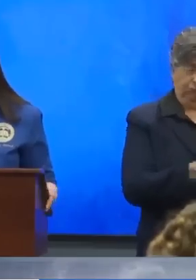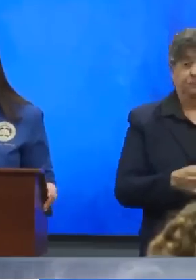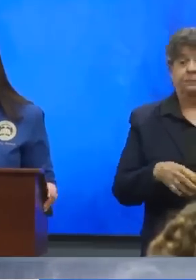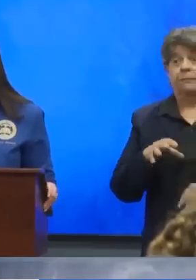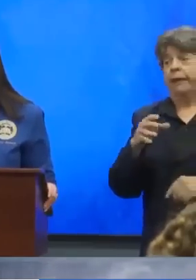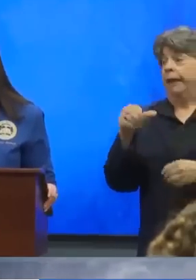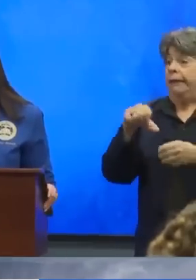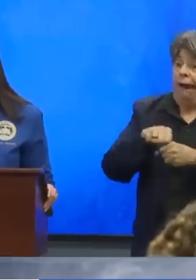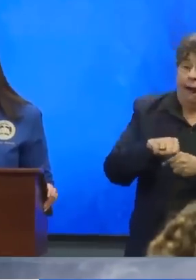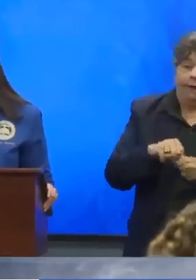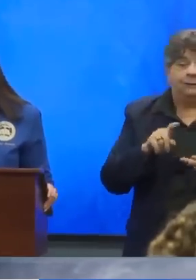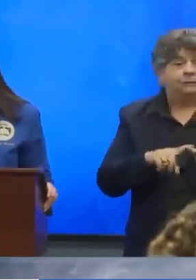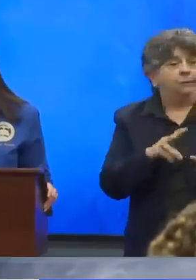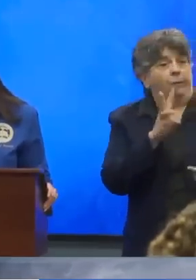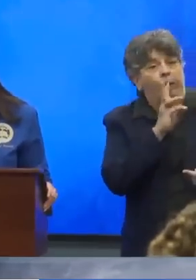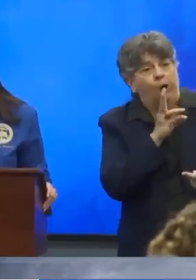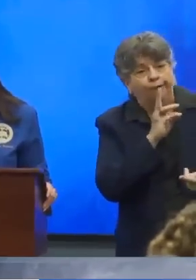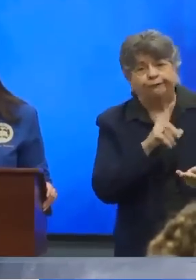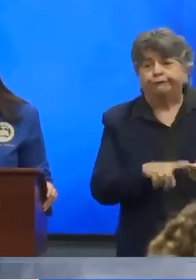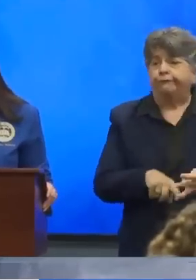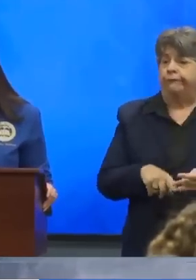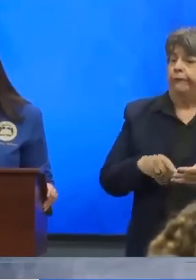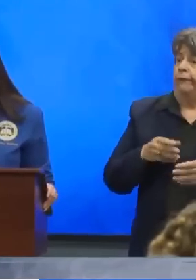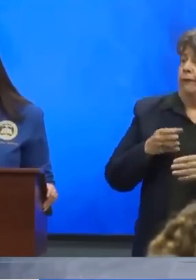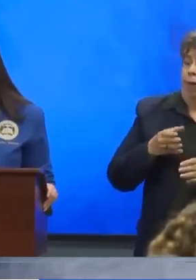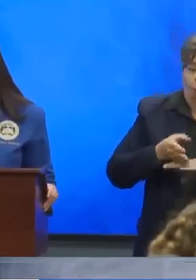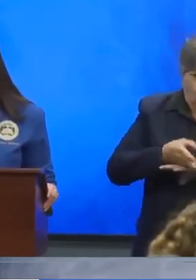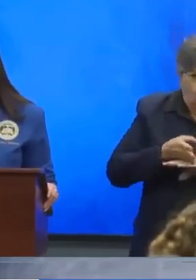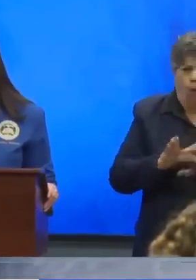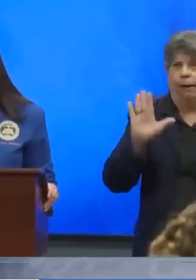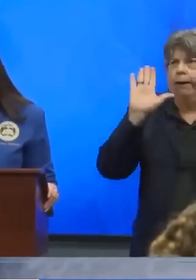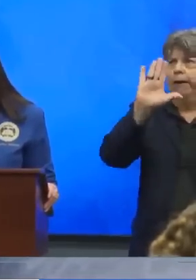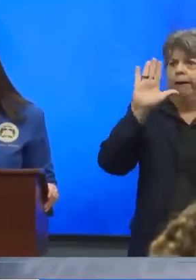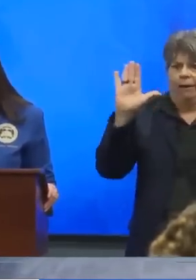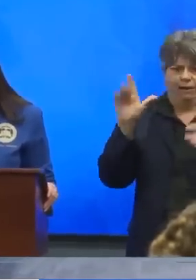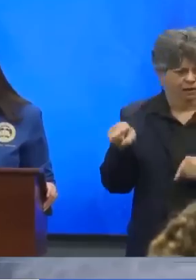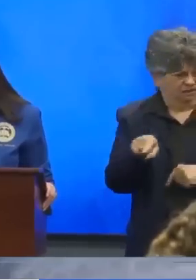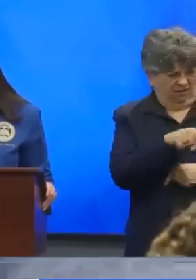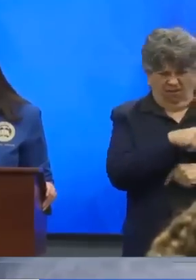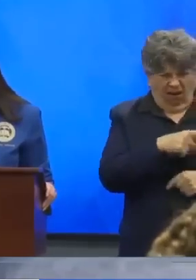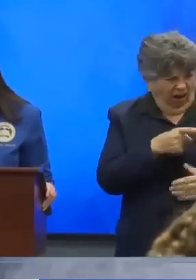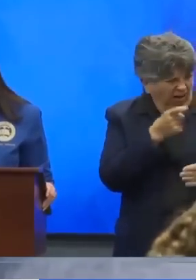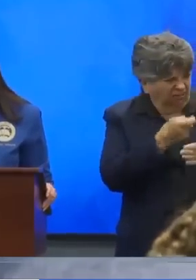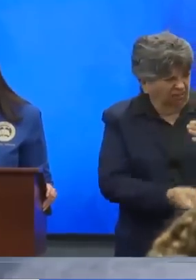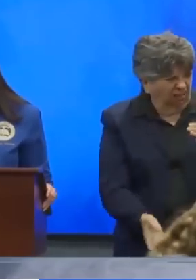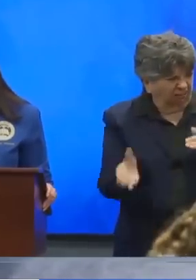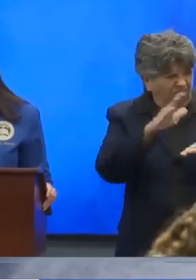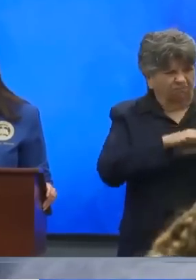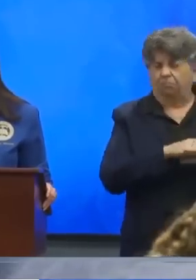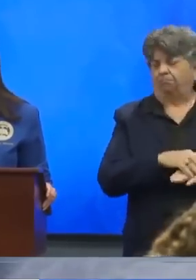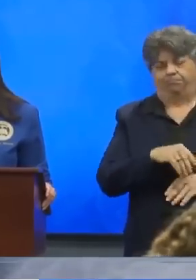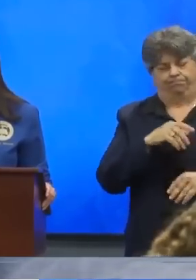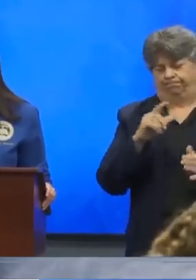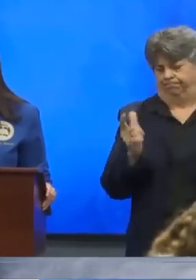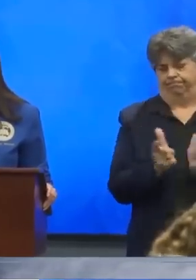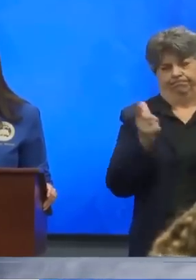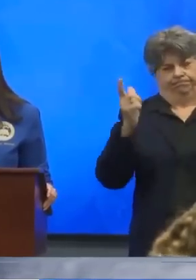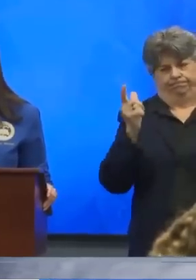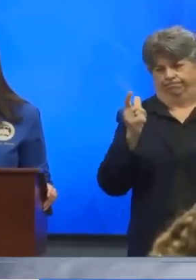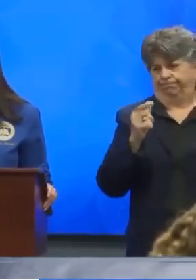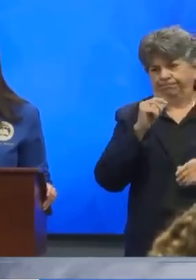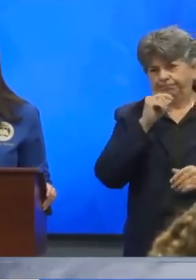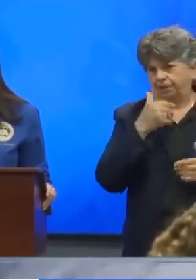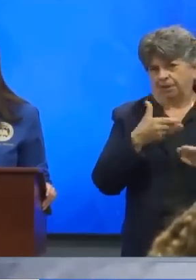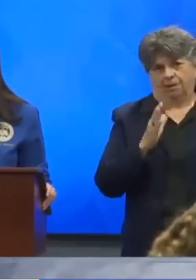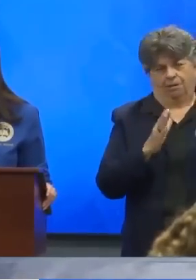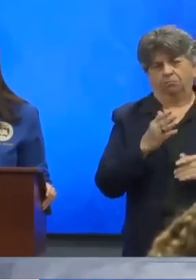lumber, at an egregious price that you would not see on average, please let us know. There are